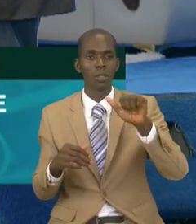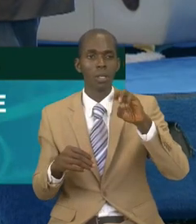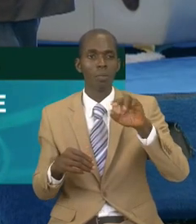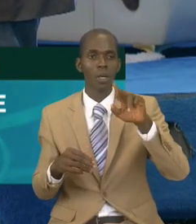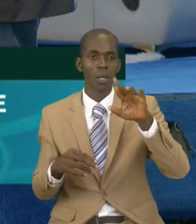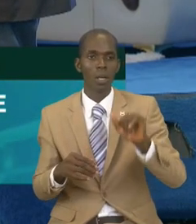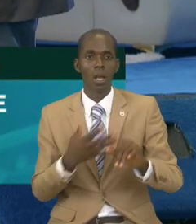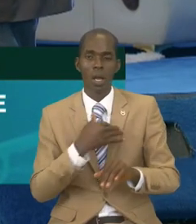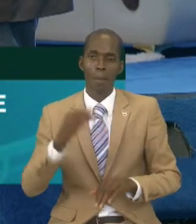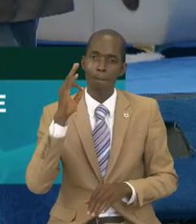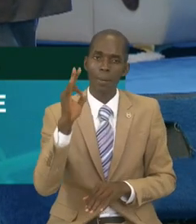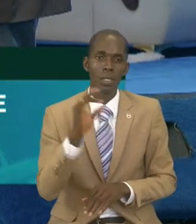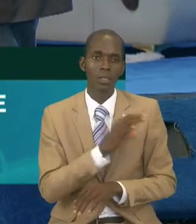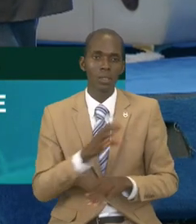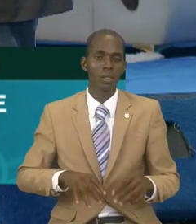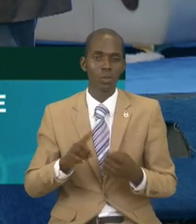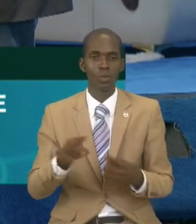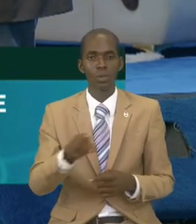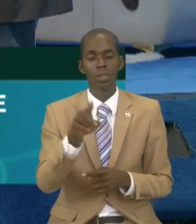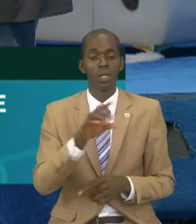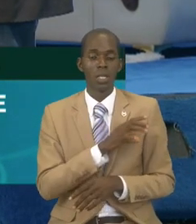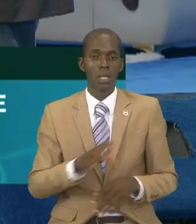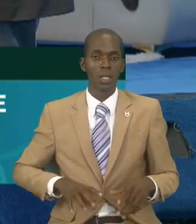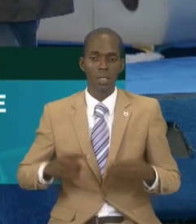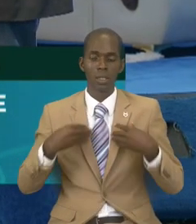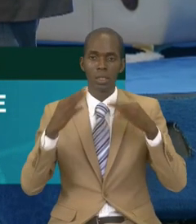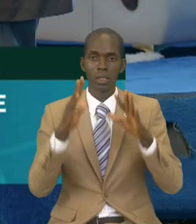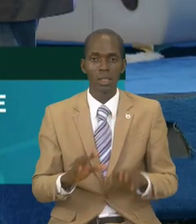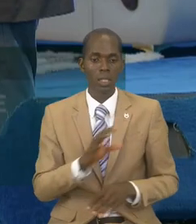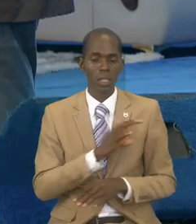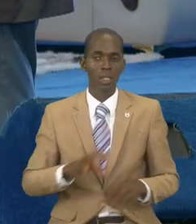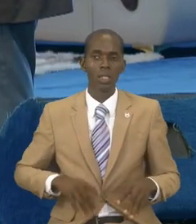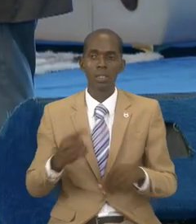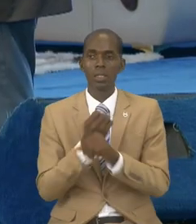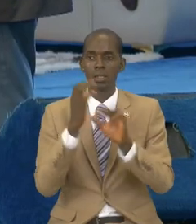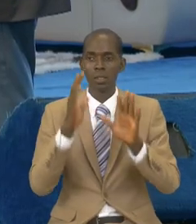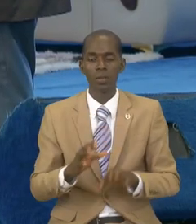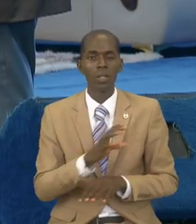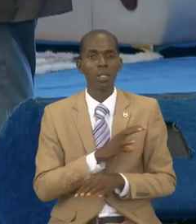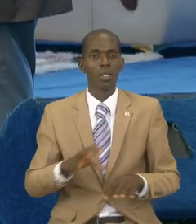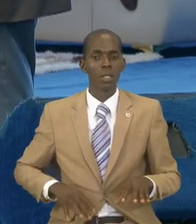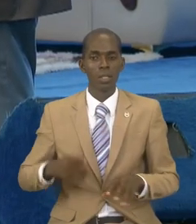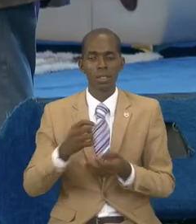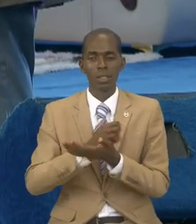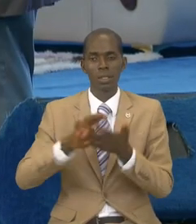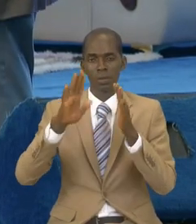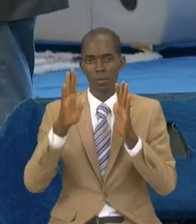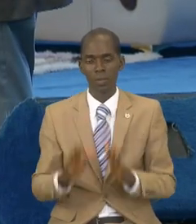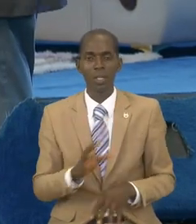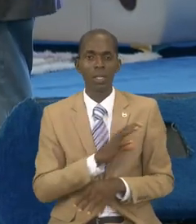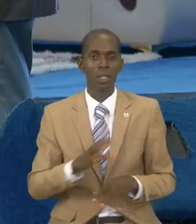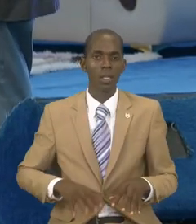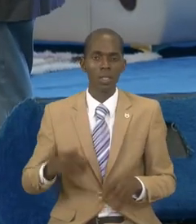unto them. Christ the healer, Christ the Savior, Christ the Sanctifier, Christ the